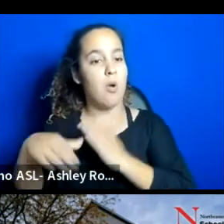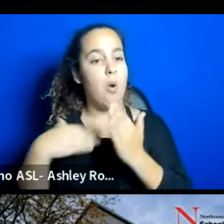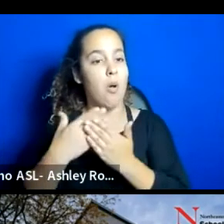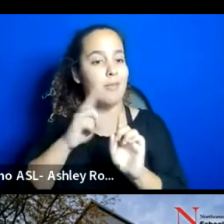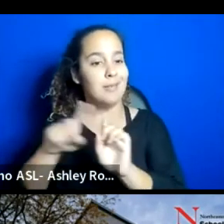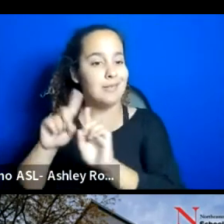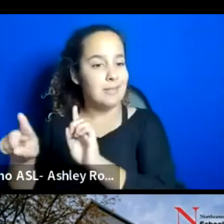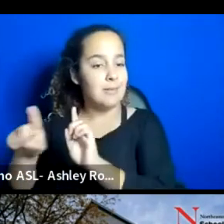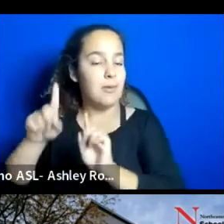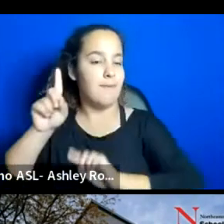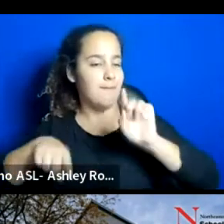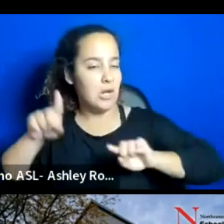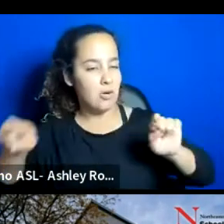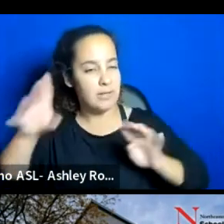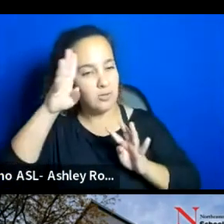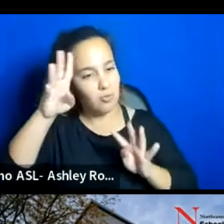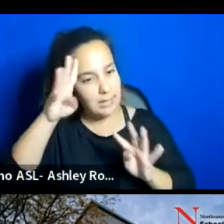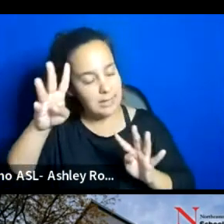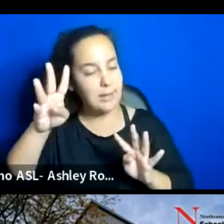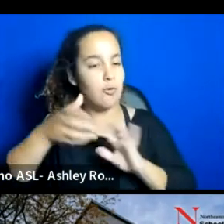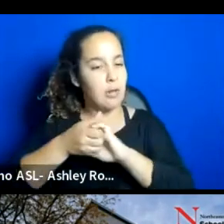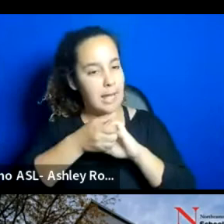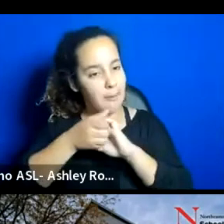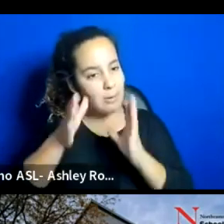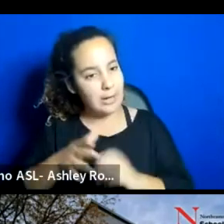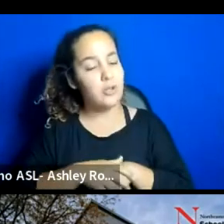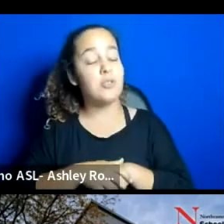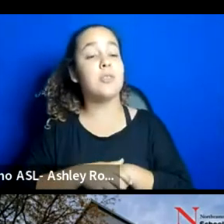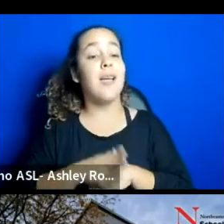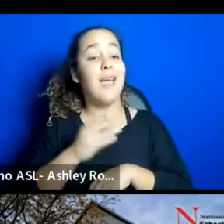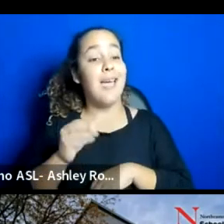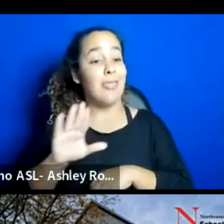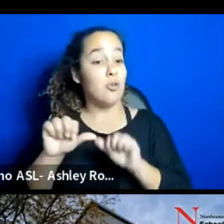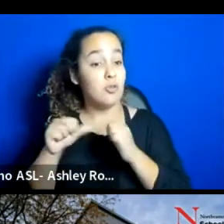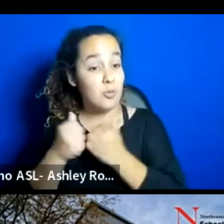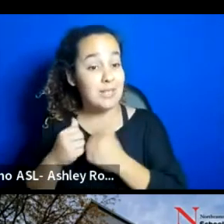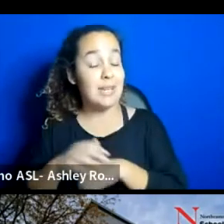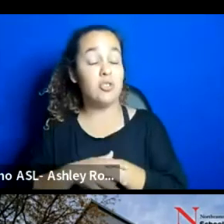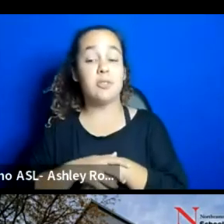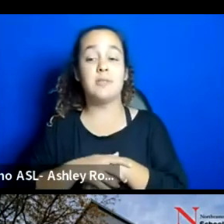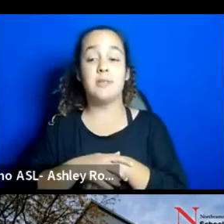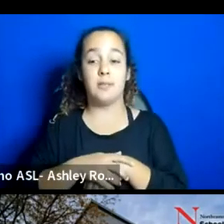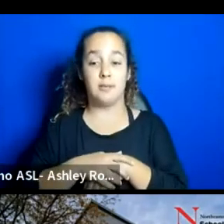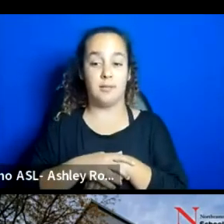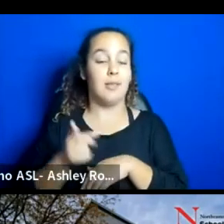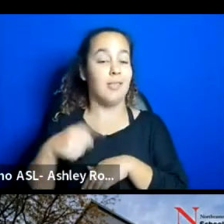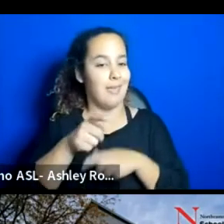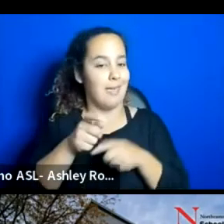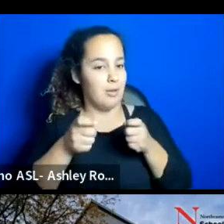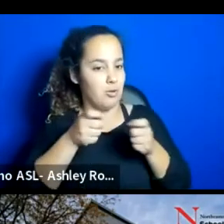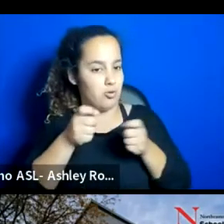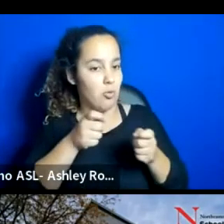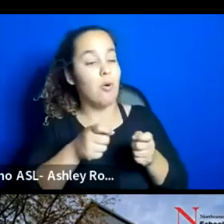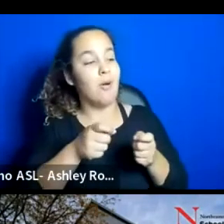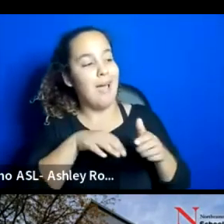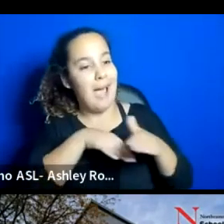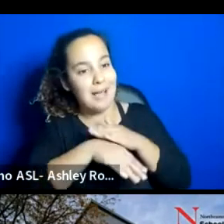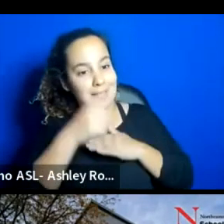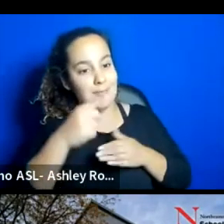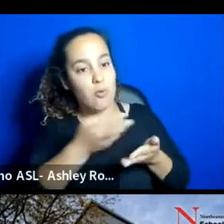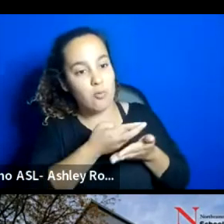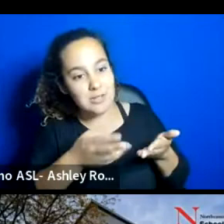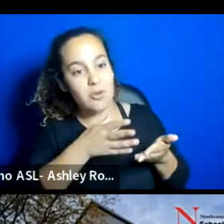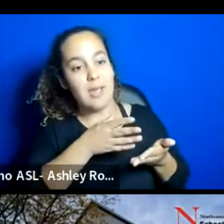all of the various creative collaborators and their associations, those with control, those access to the resources, materials,